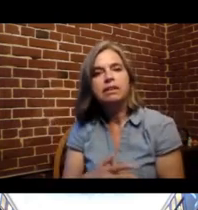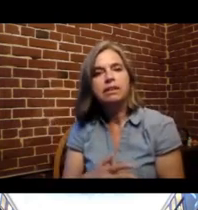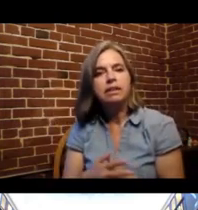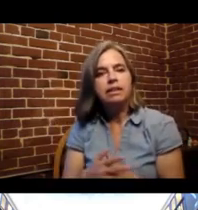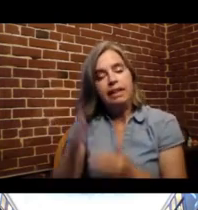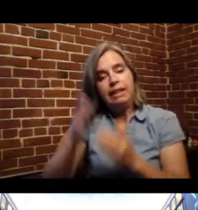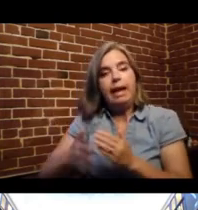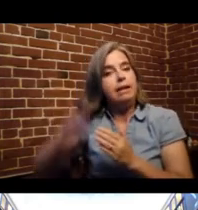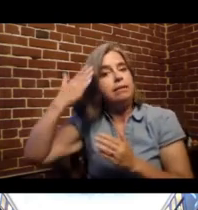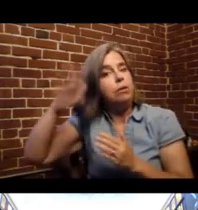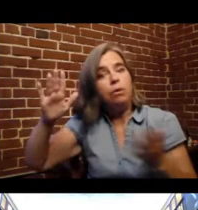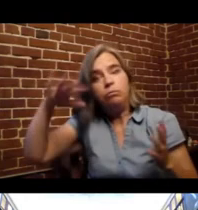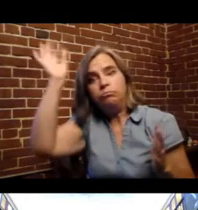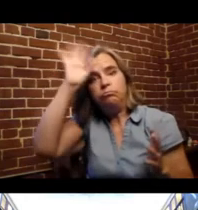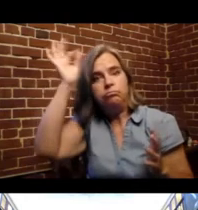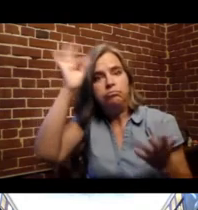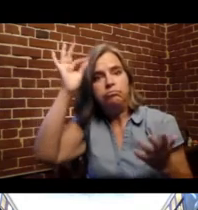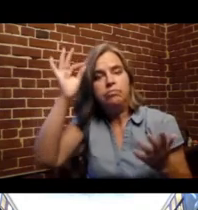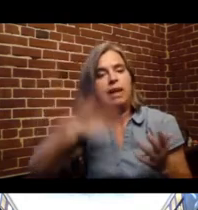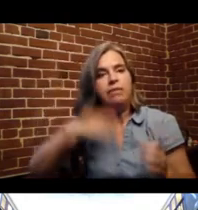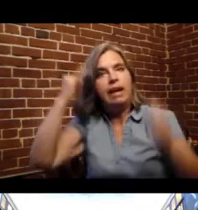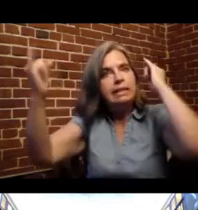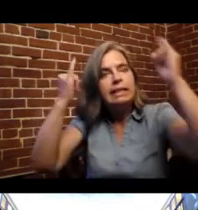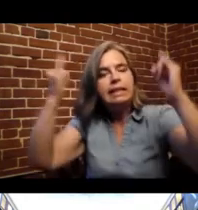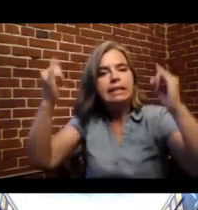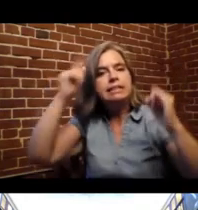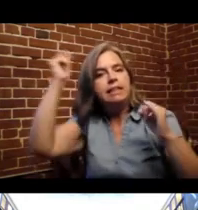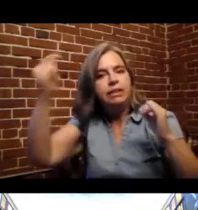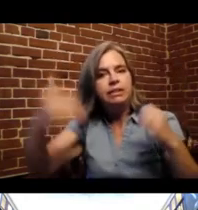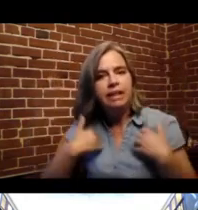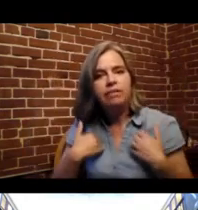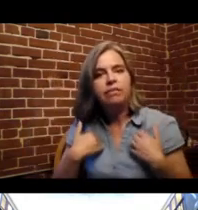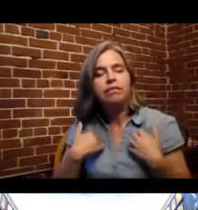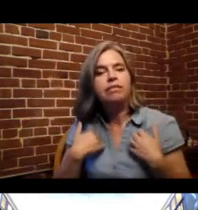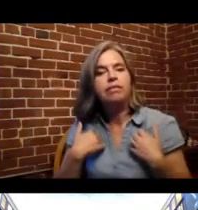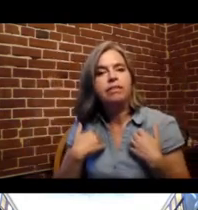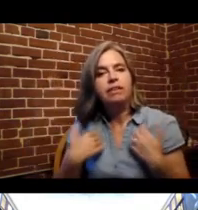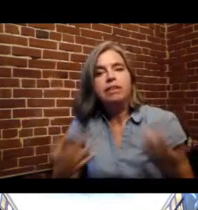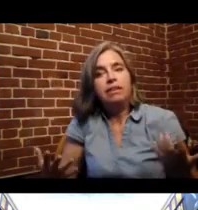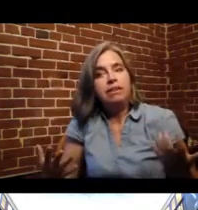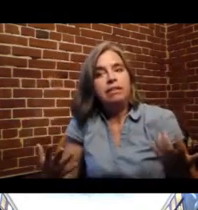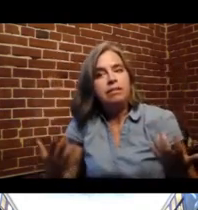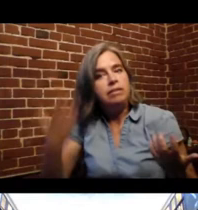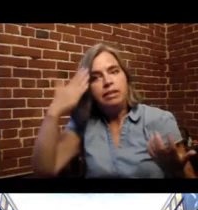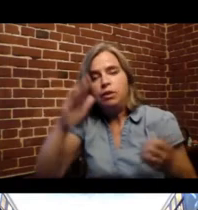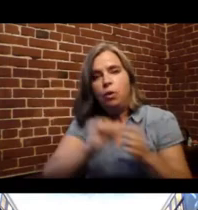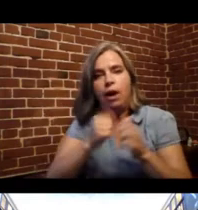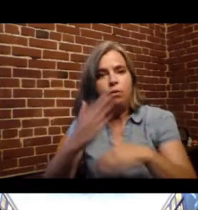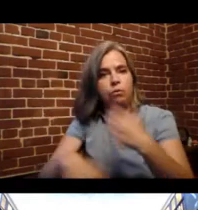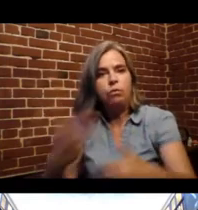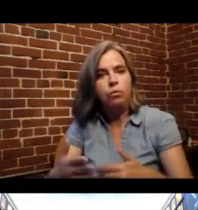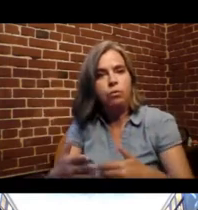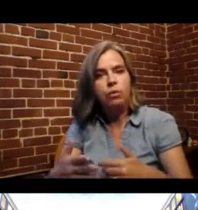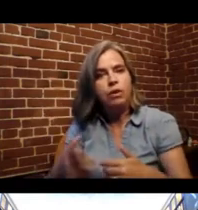result often. You know, we have these ideas and these theories, just like a science has theories. And like Lei and I had all these ideas, but we didn't know. Neither of us had ever done laser